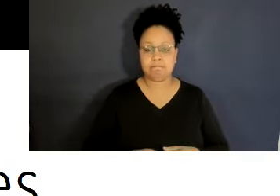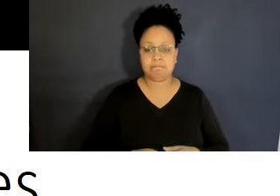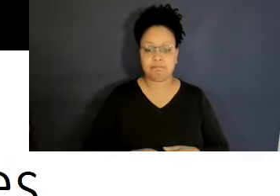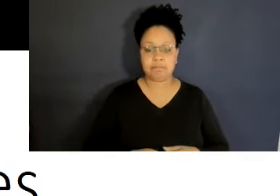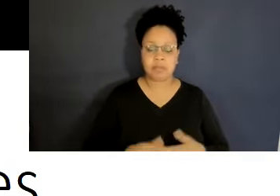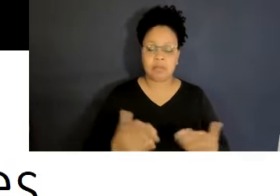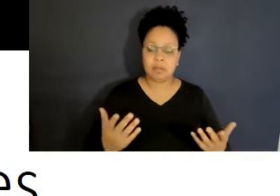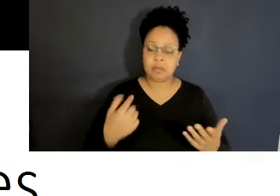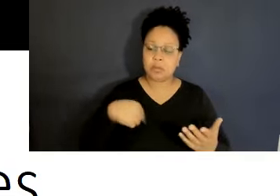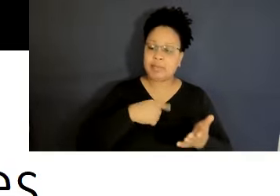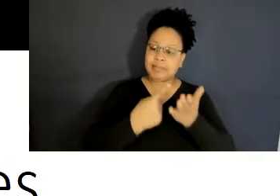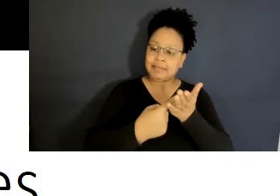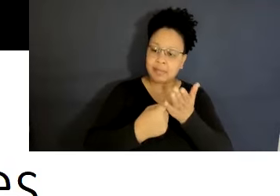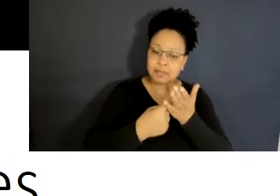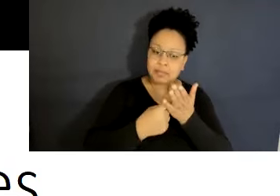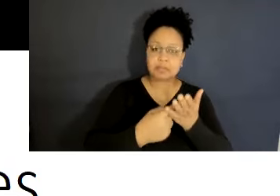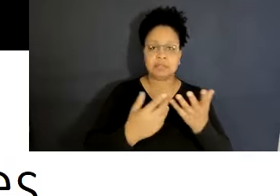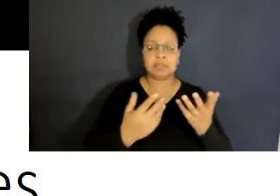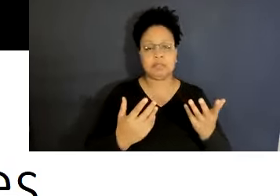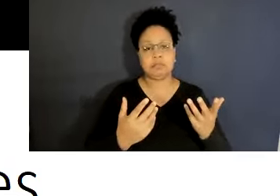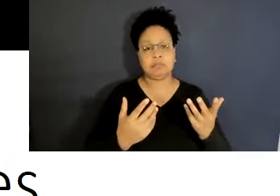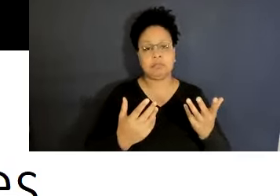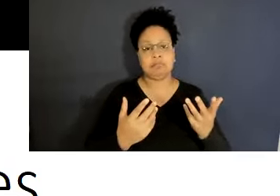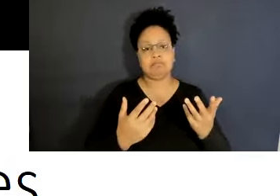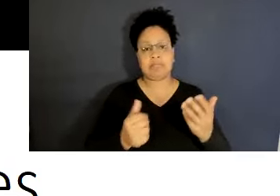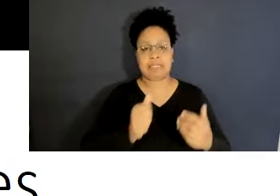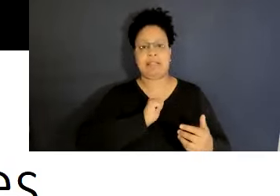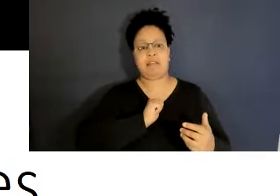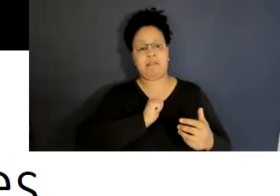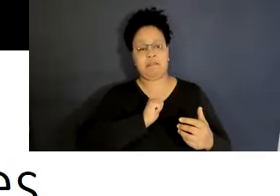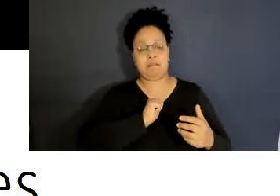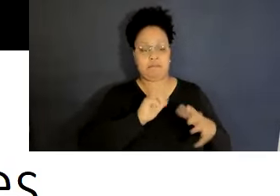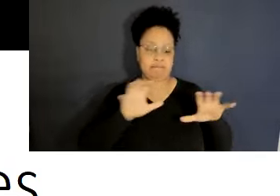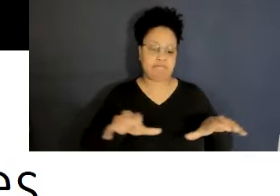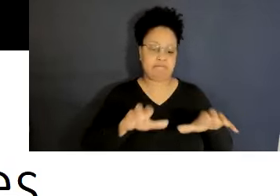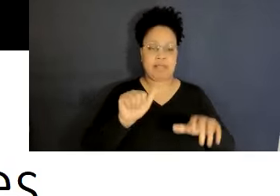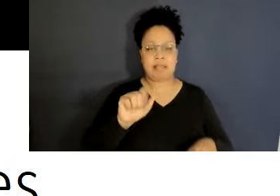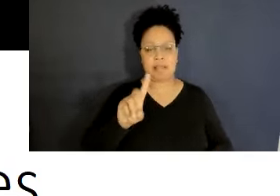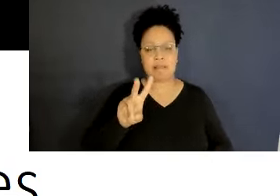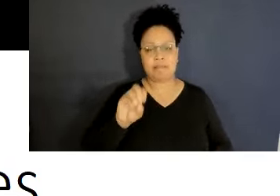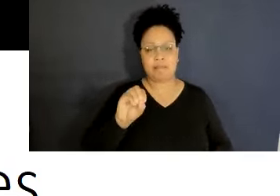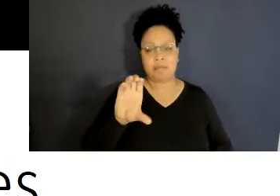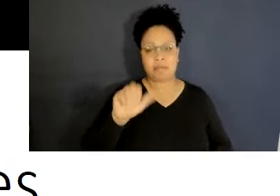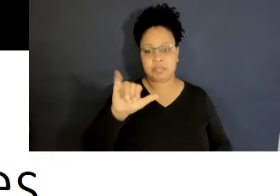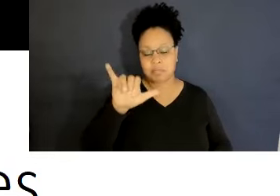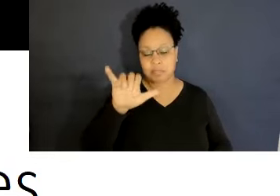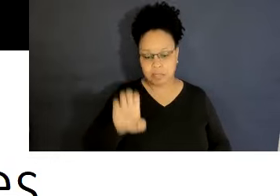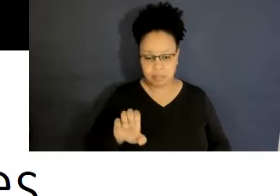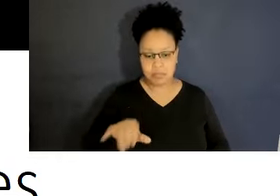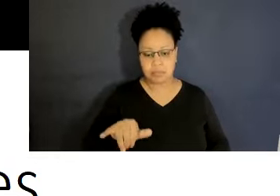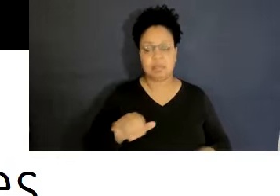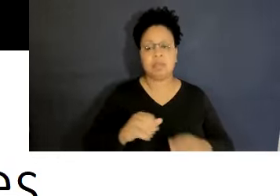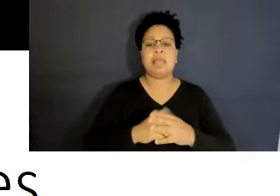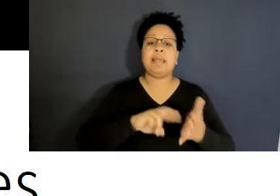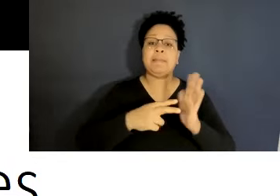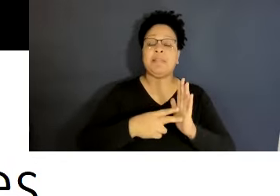When we talk about the self-advocacy movement, one of the things that we like to talk about is that self-advocacy means being in control of your